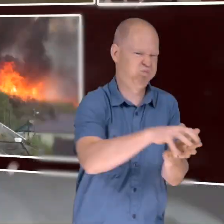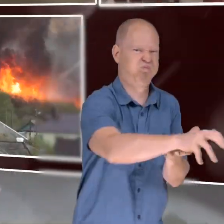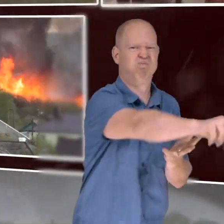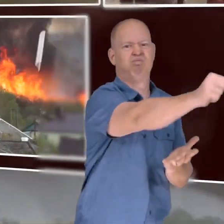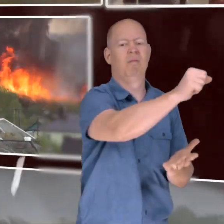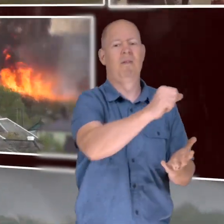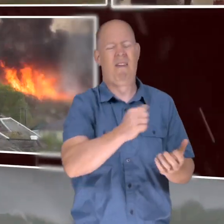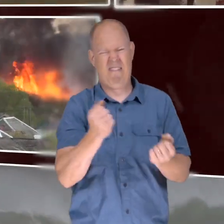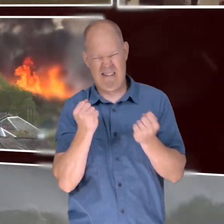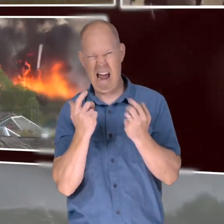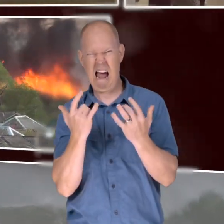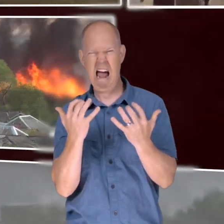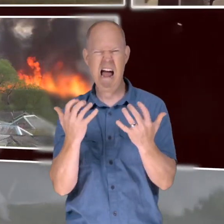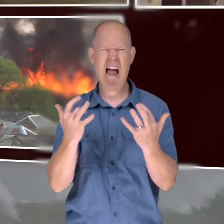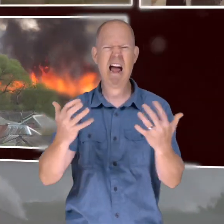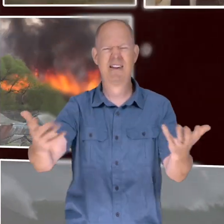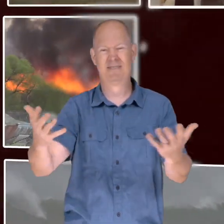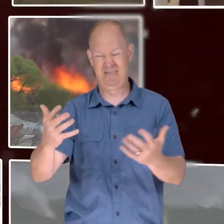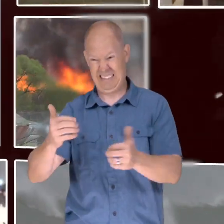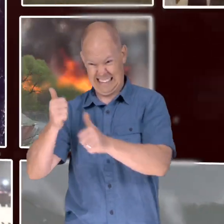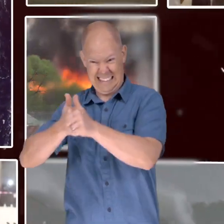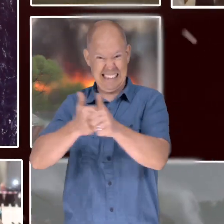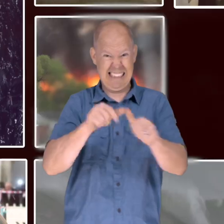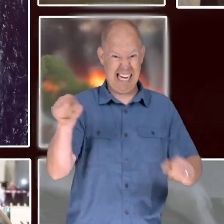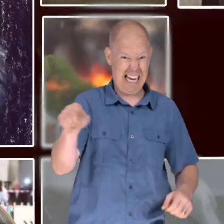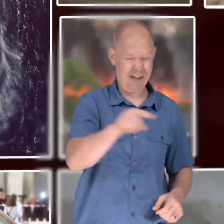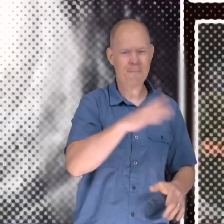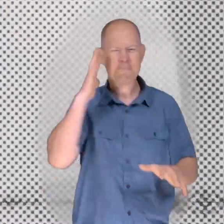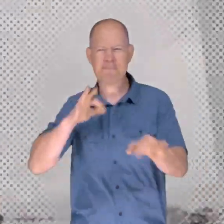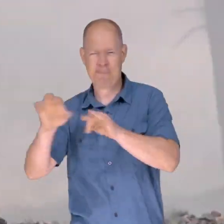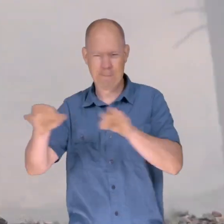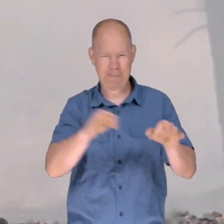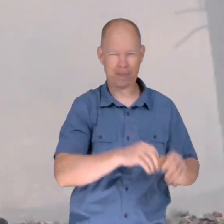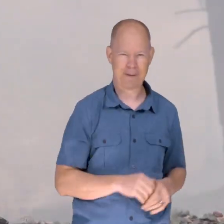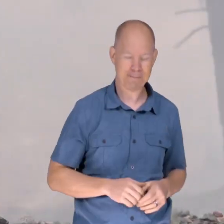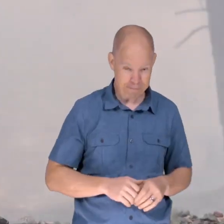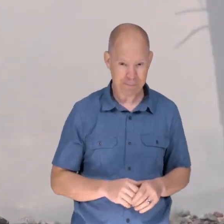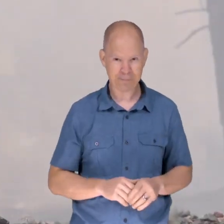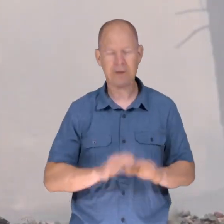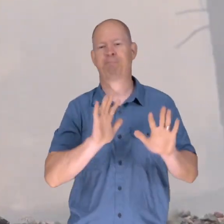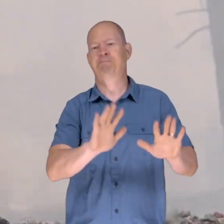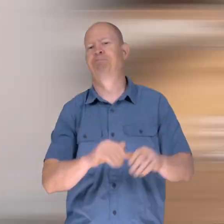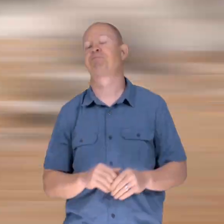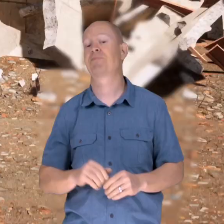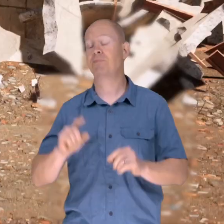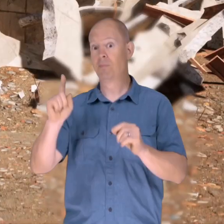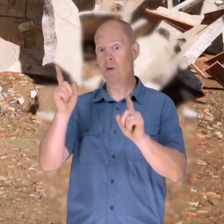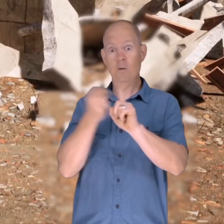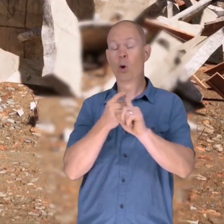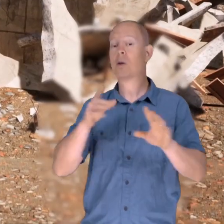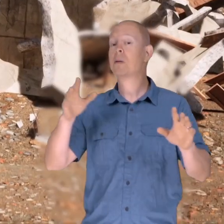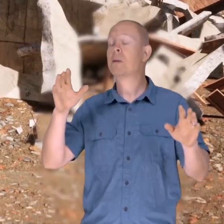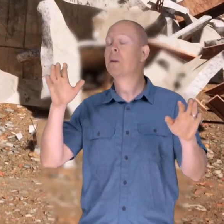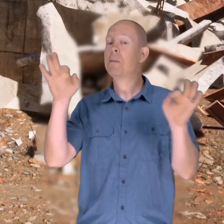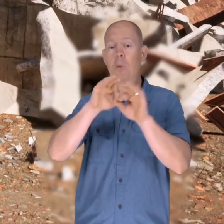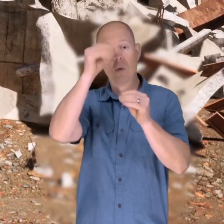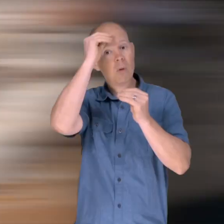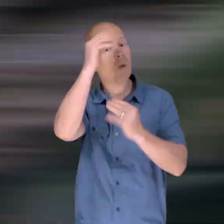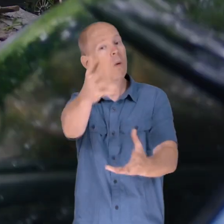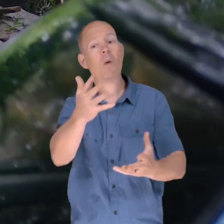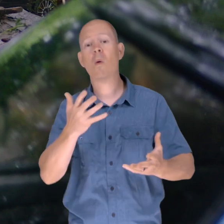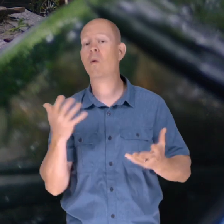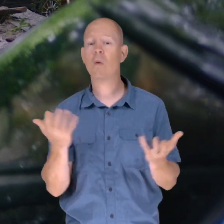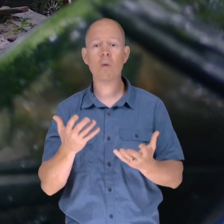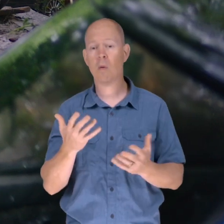We will talk about these in more detail in just a minute. One important thing to know, all natural disasters